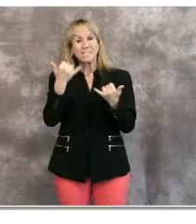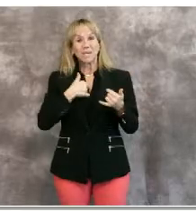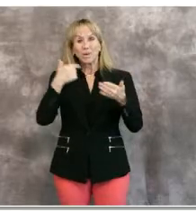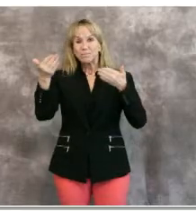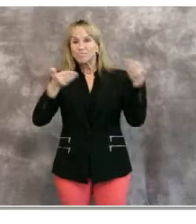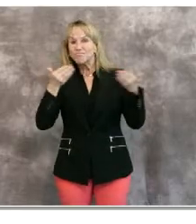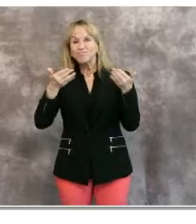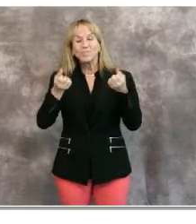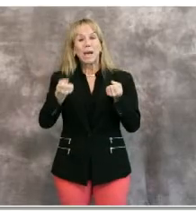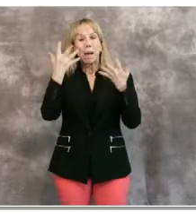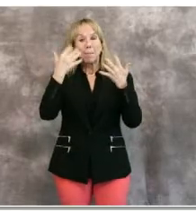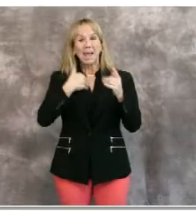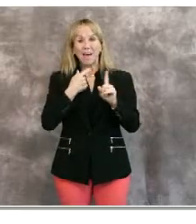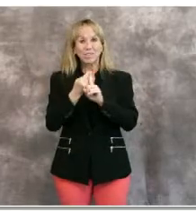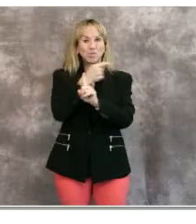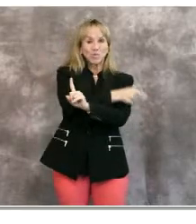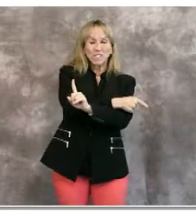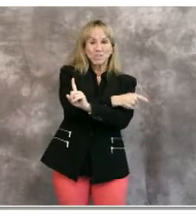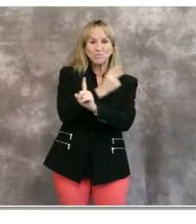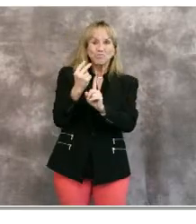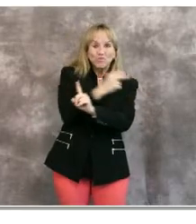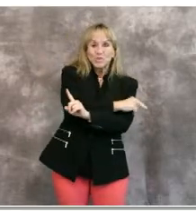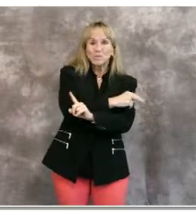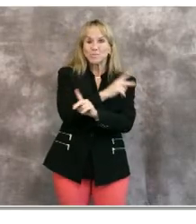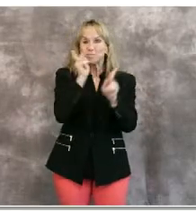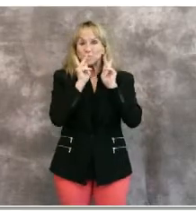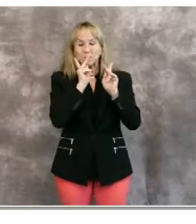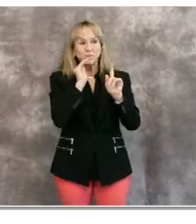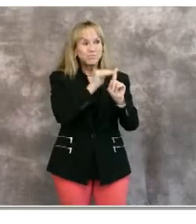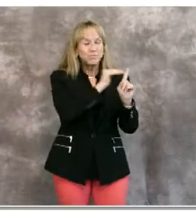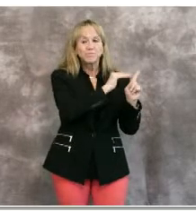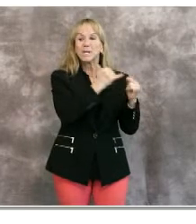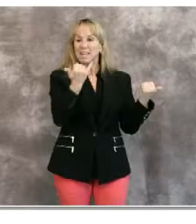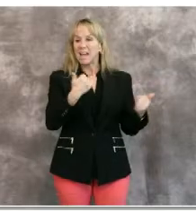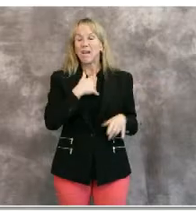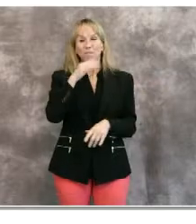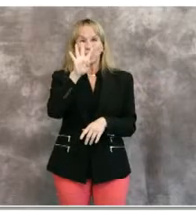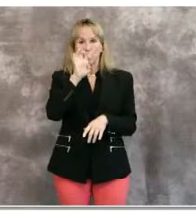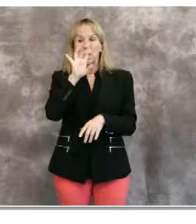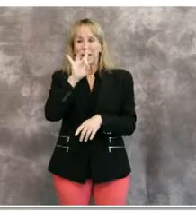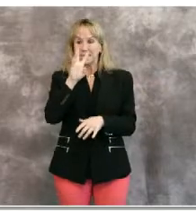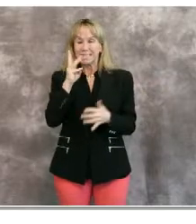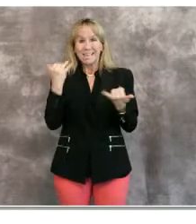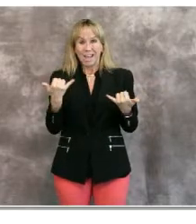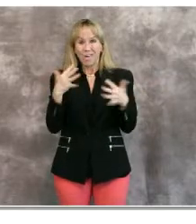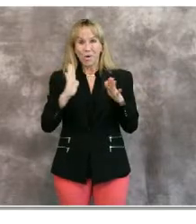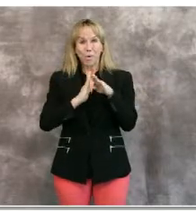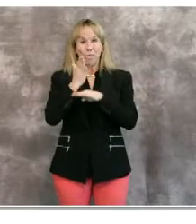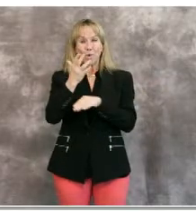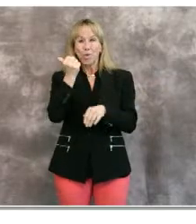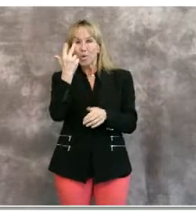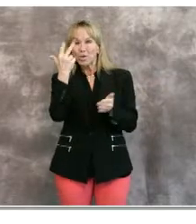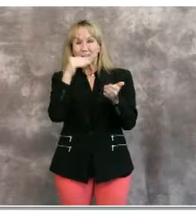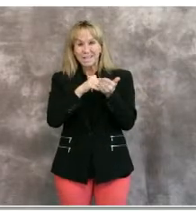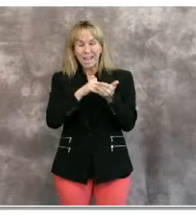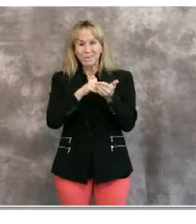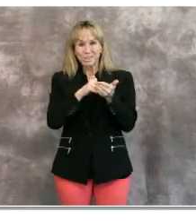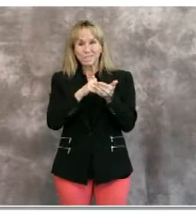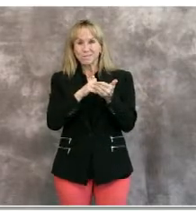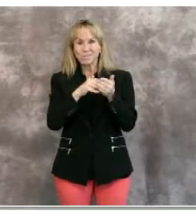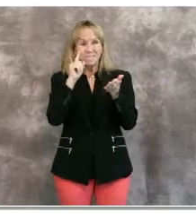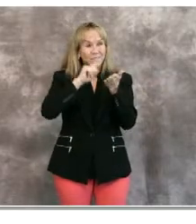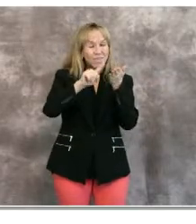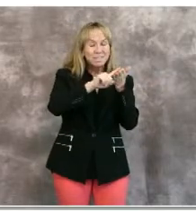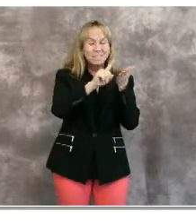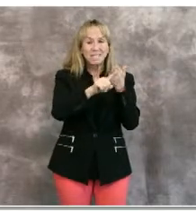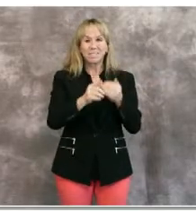now over our initial goal of 450 with more than 13,000 investigations performed, and our treatment rooms remain available. Today